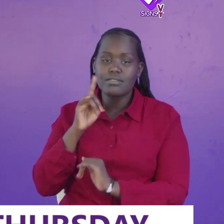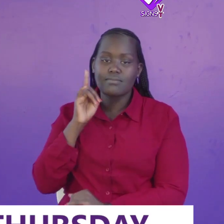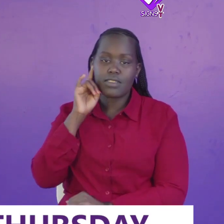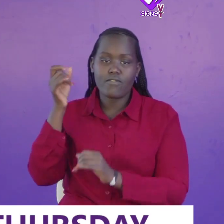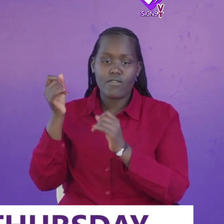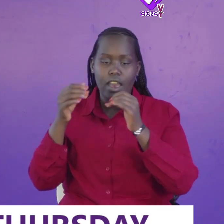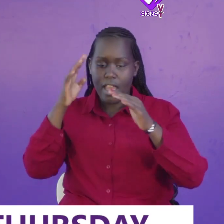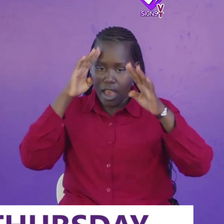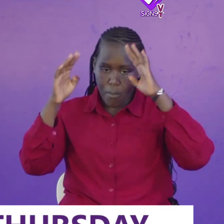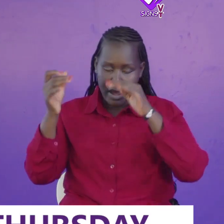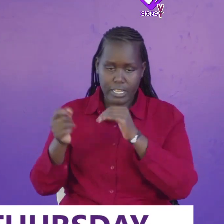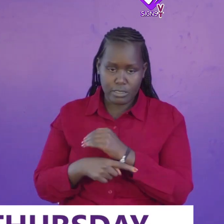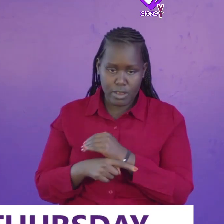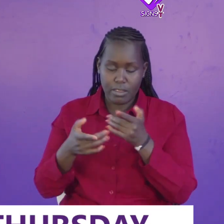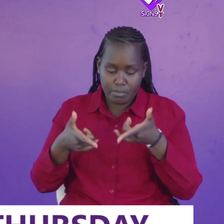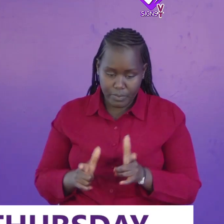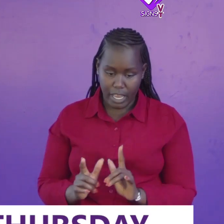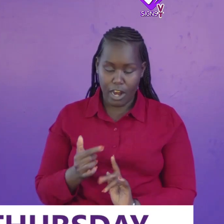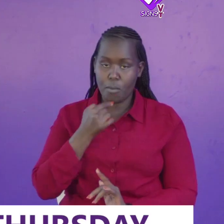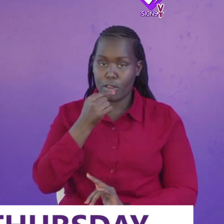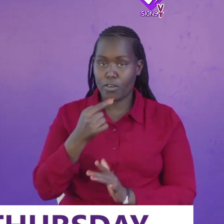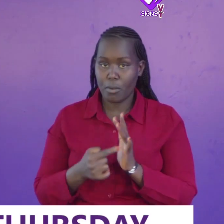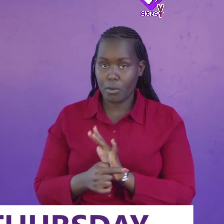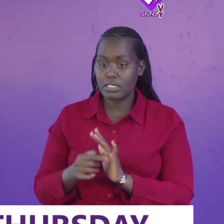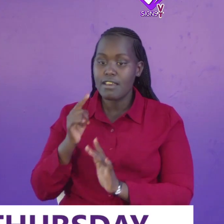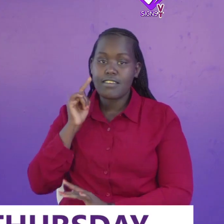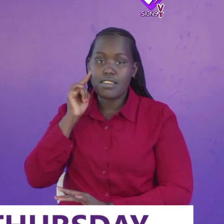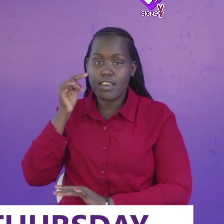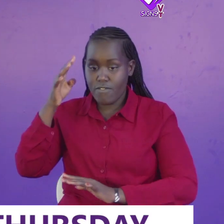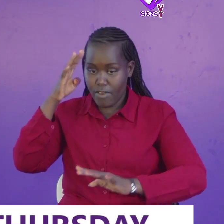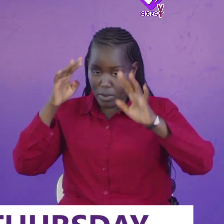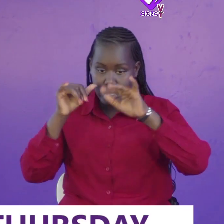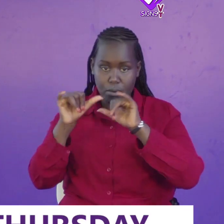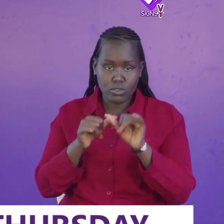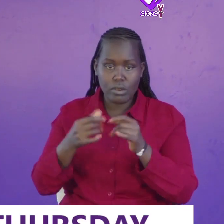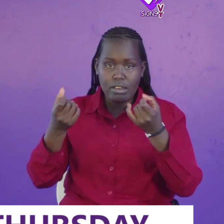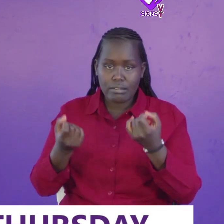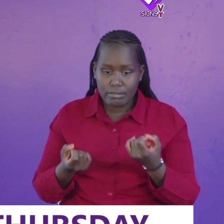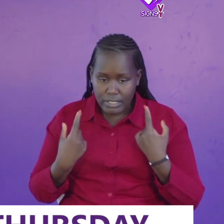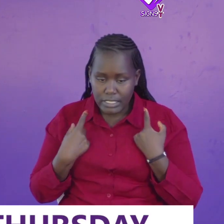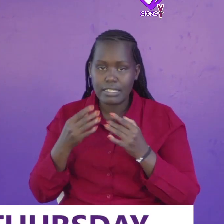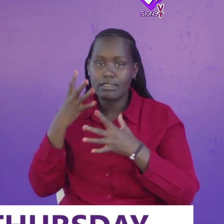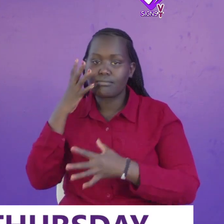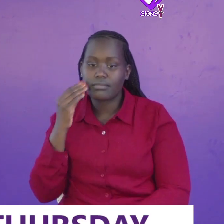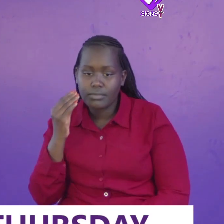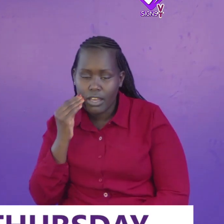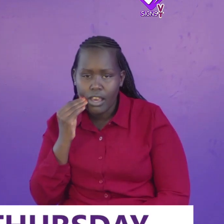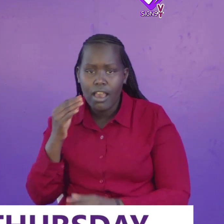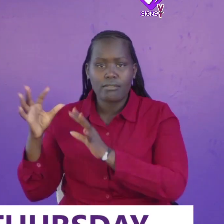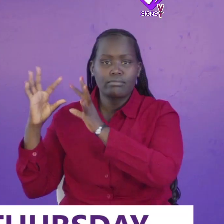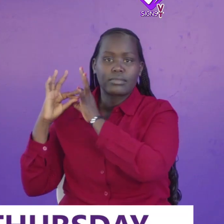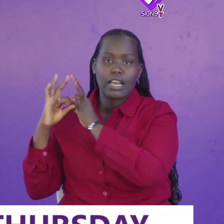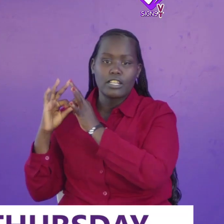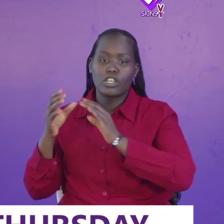Awareness, let me tell you. Deaf awareness is about increasing understanding of the experiences, culture, communication